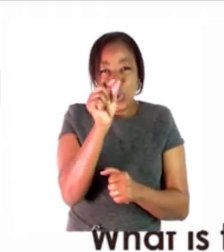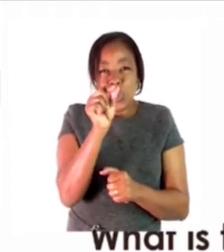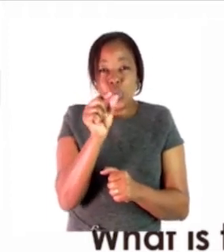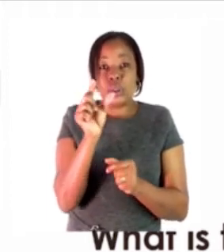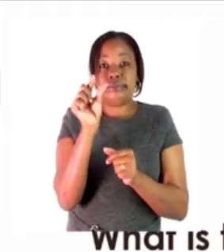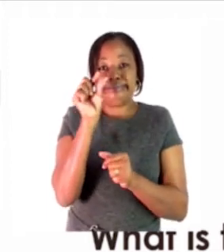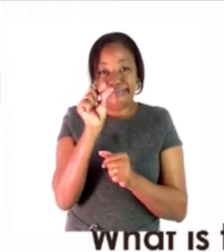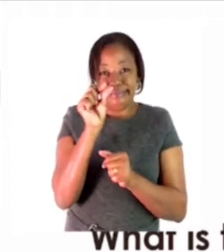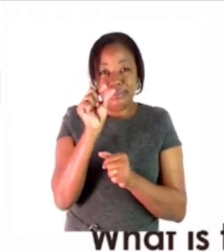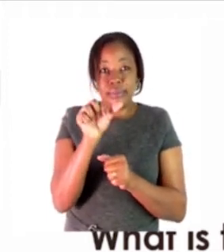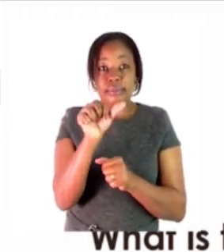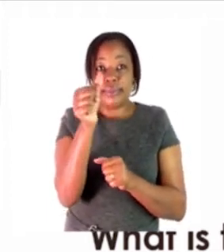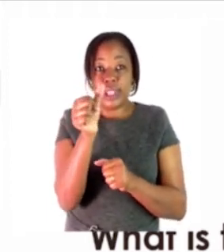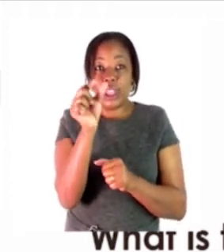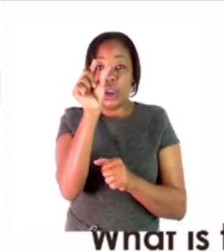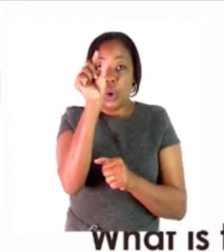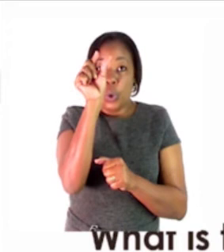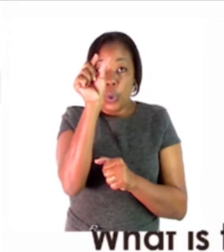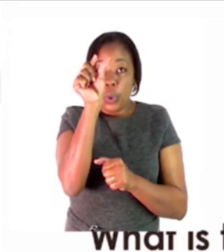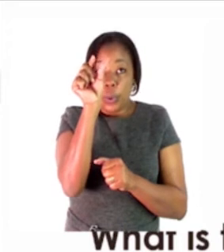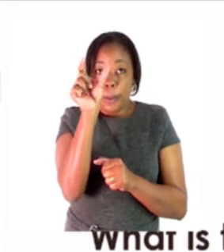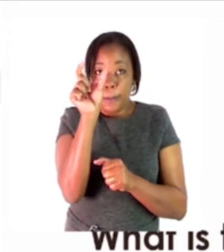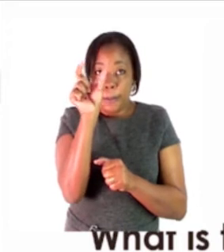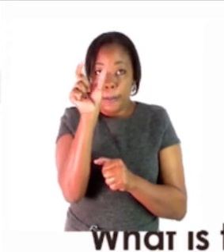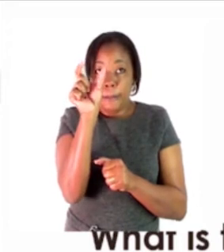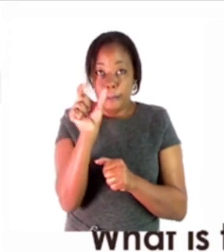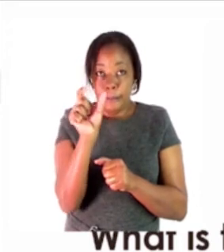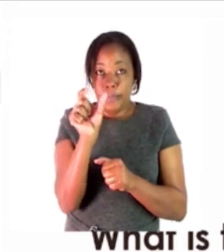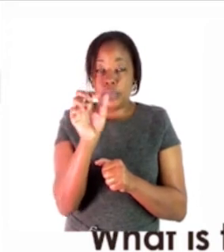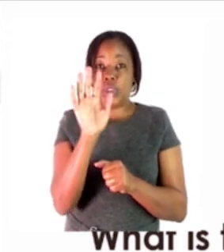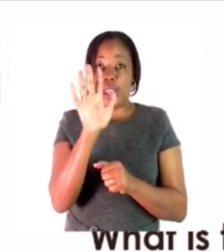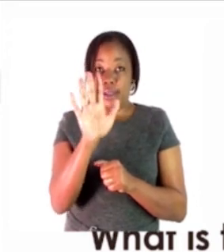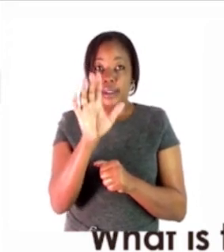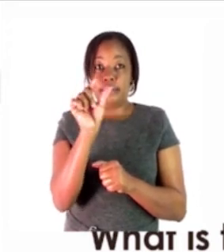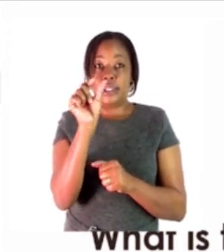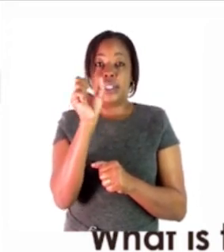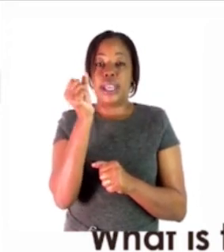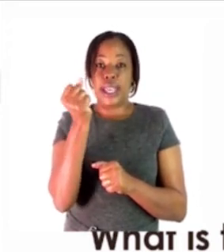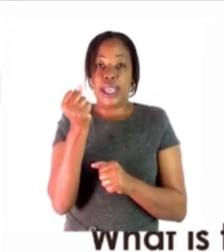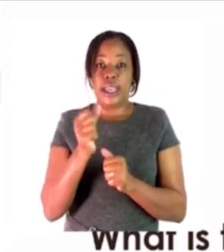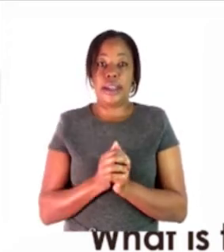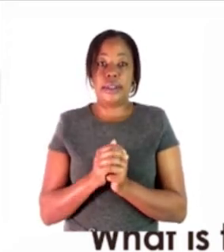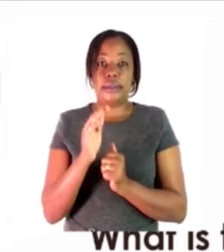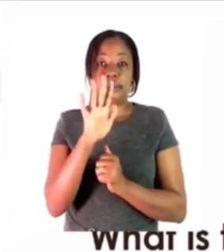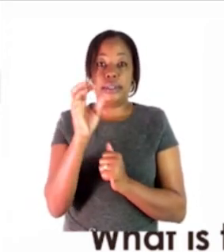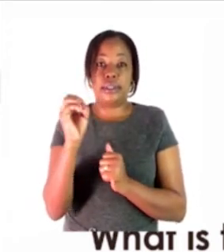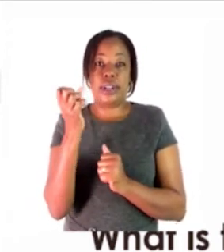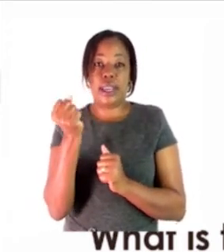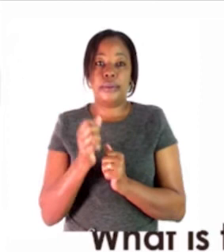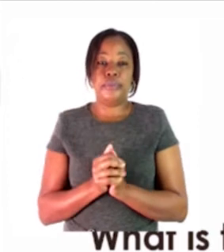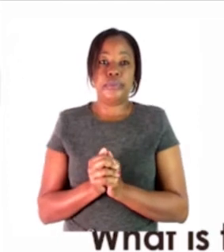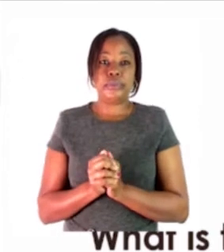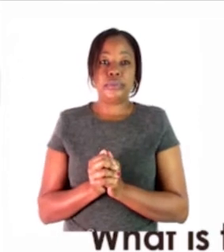us. They are also representing some numbers. Now, we have to find out in which sequence or in which order are they counting. Now,